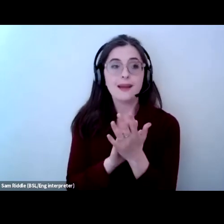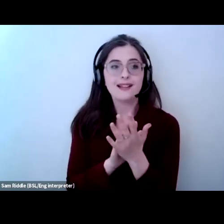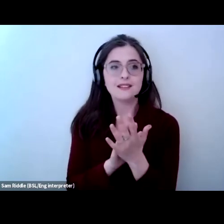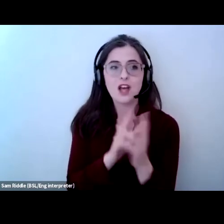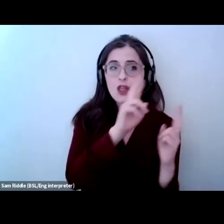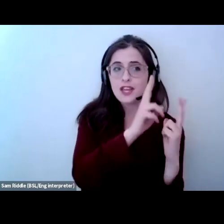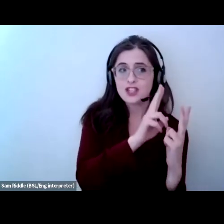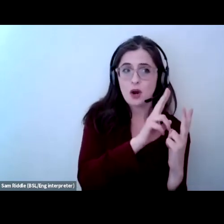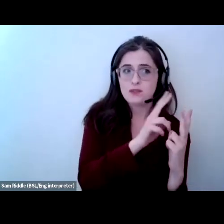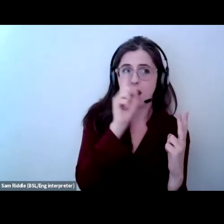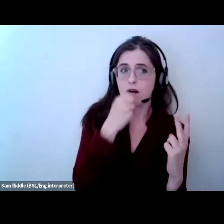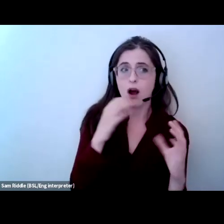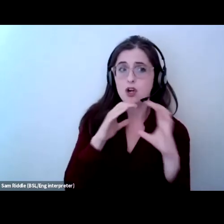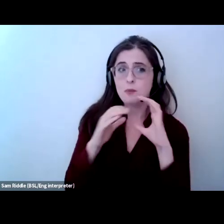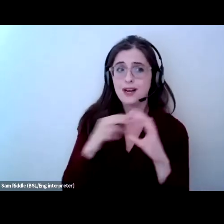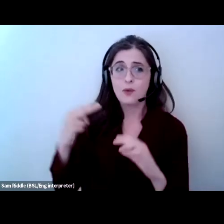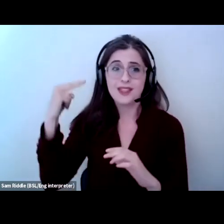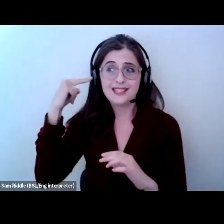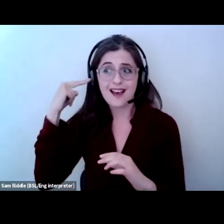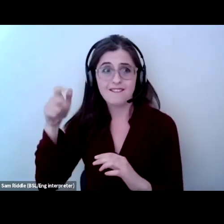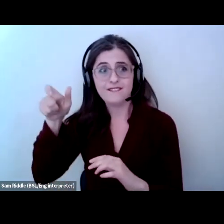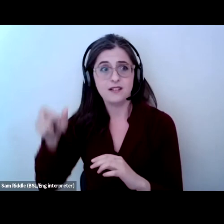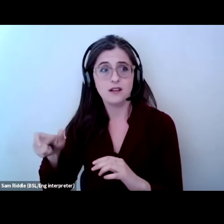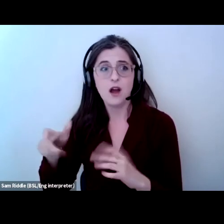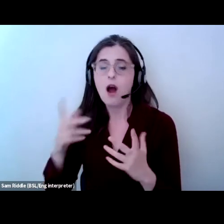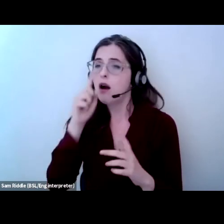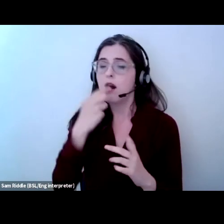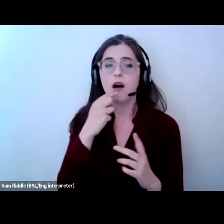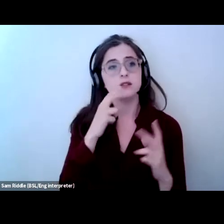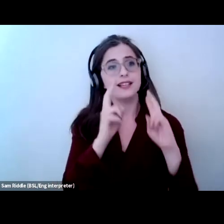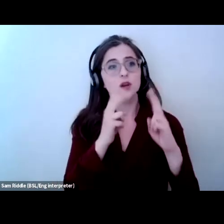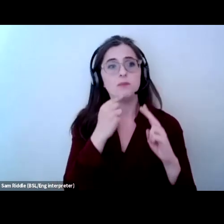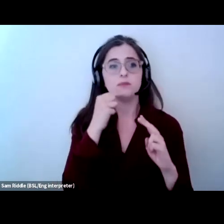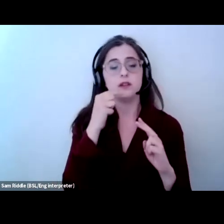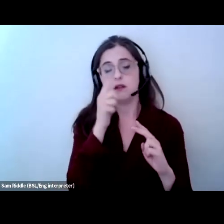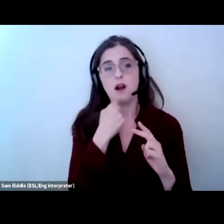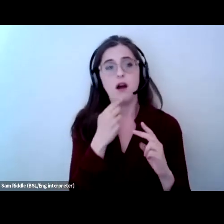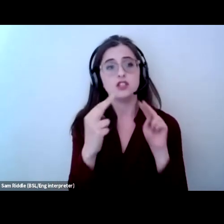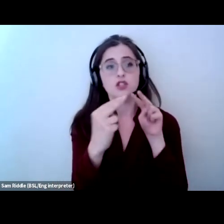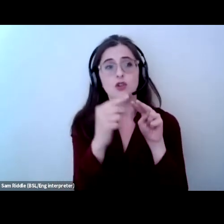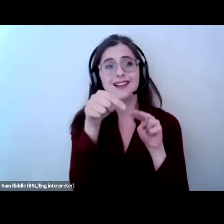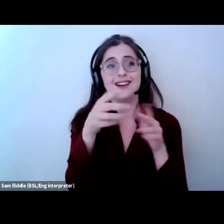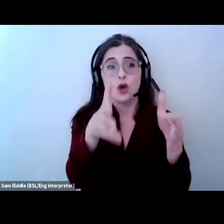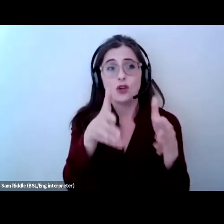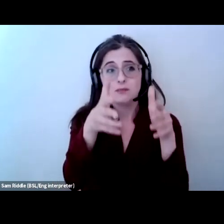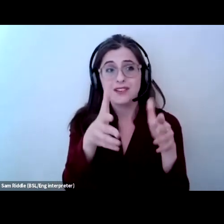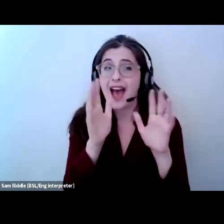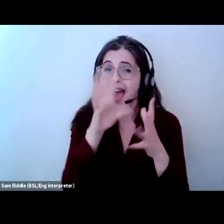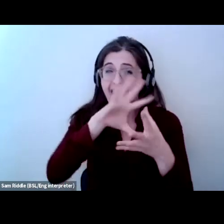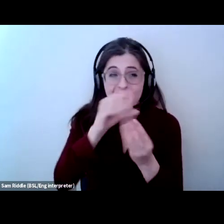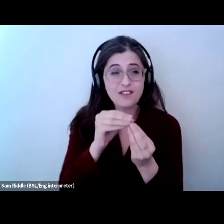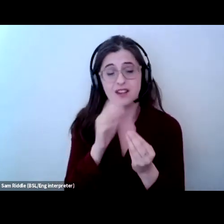user, the interpreter and the hospital. It's all via the middleman, the agency in the middle. And then things start to go wrong, double